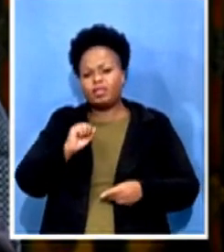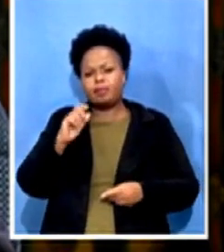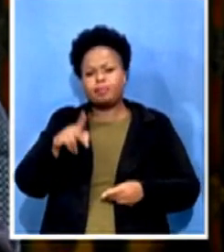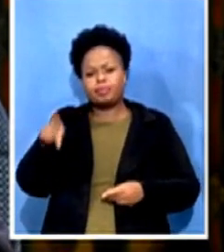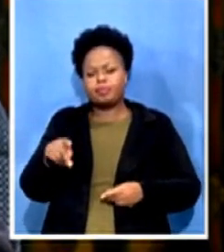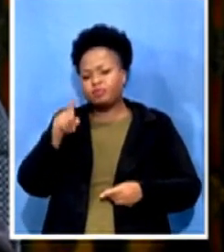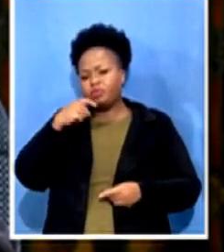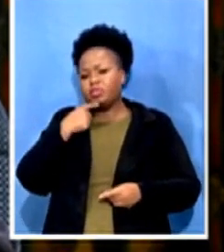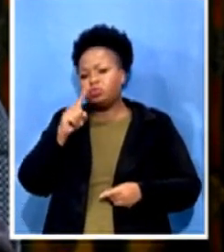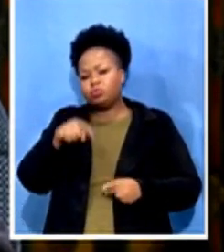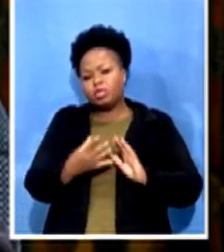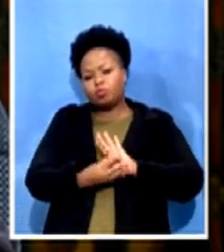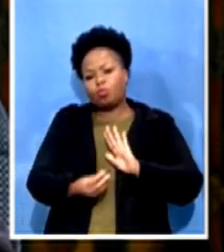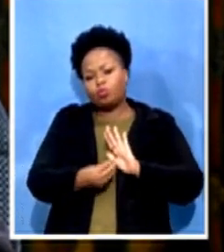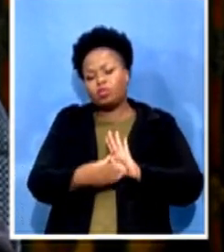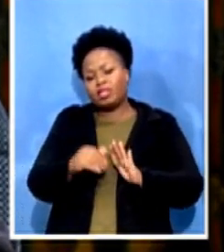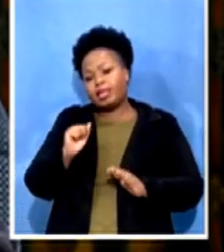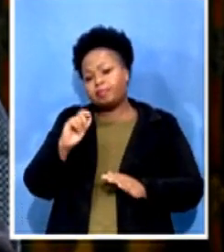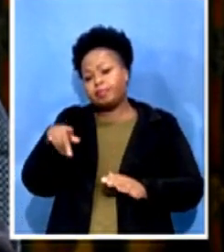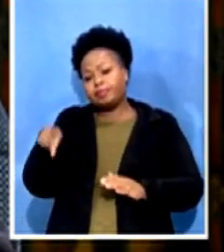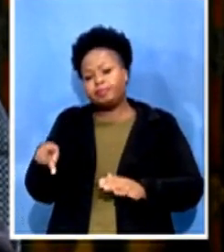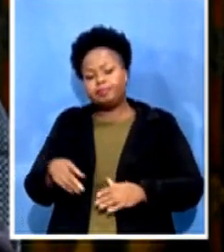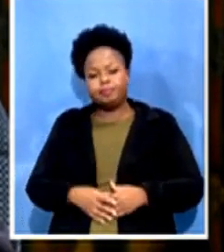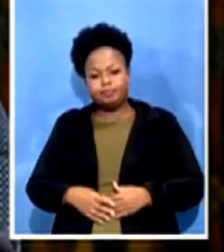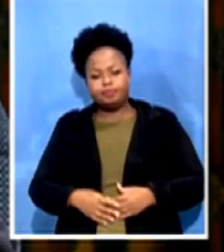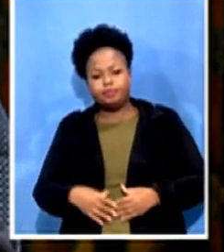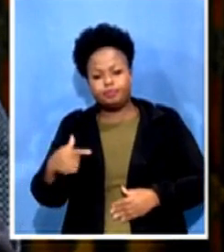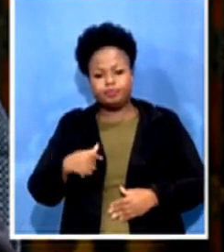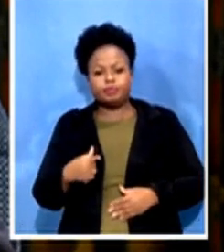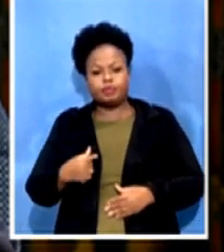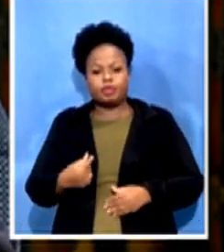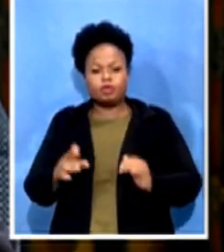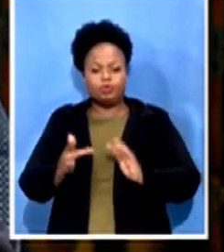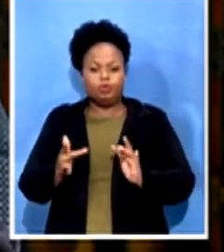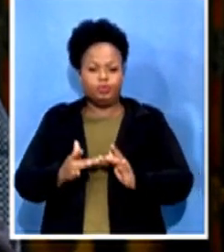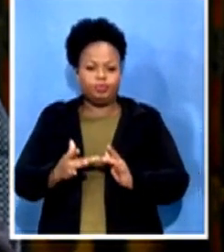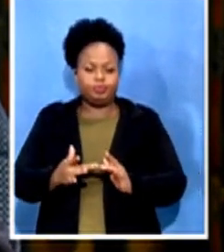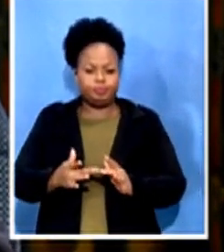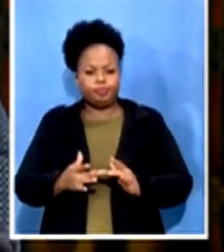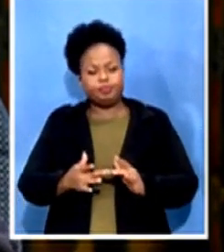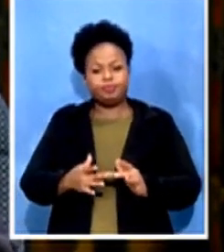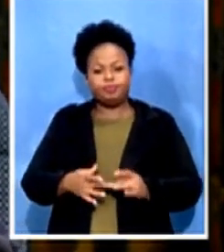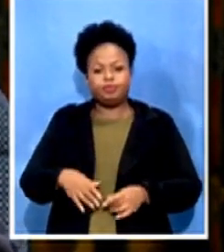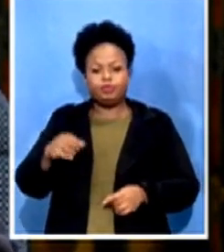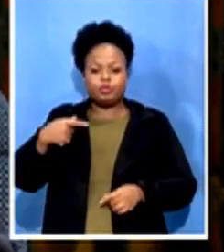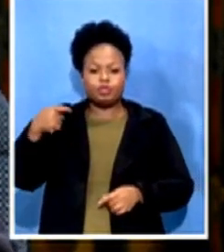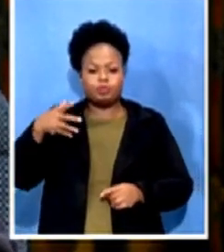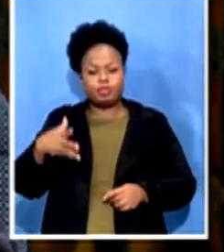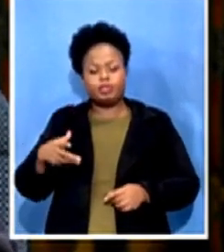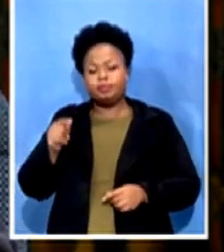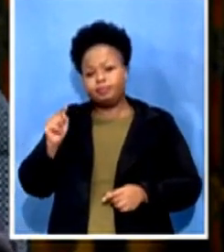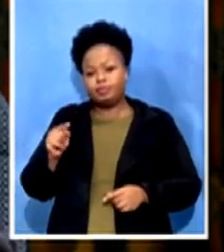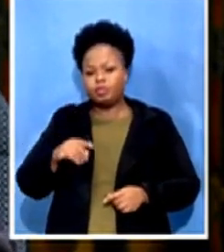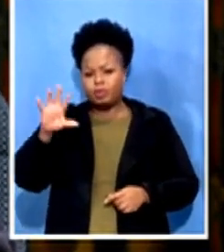and I'll send the contact to Speaker Njadai and ask him to send for everyone